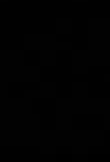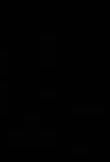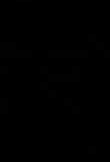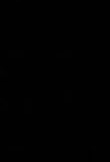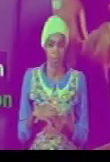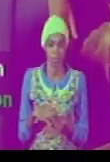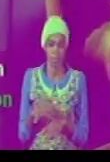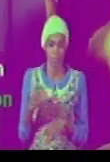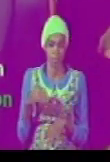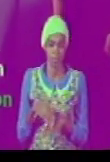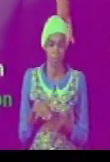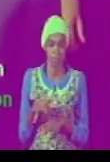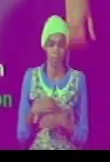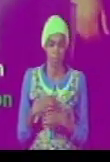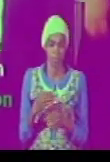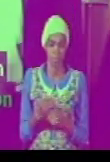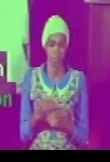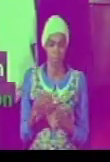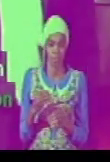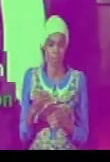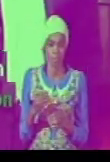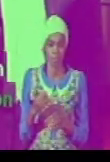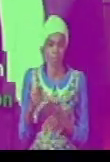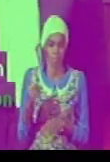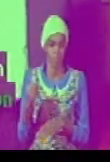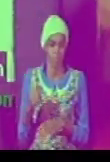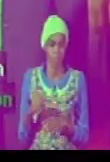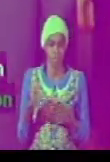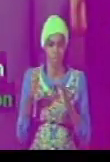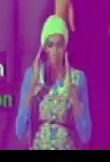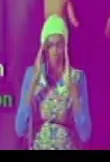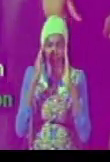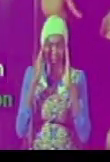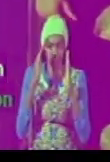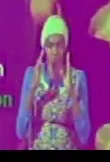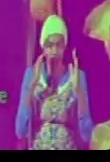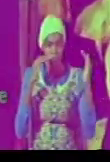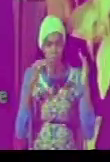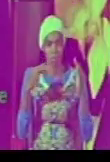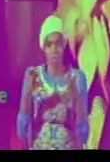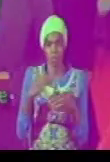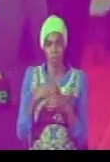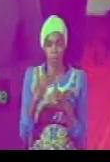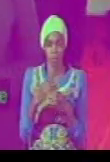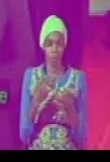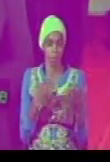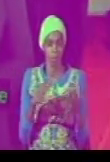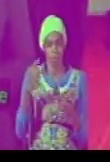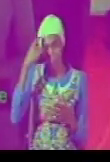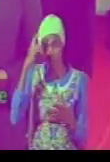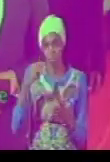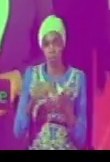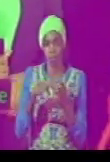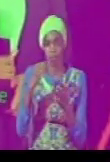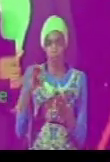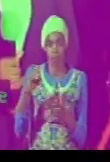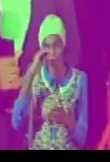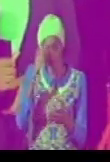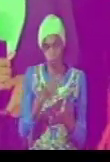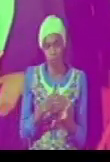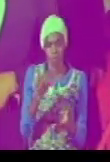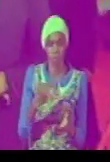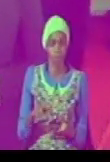God. The Lord and the world awaits our manifestation." We can change the world around